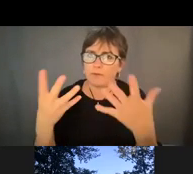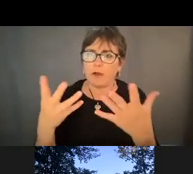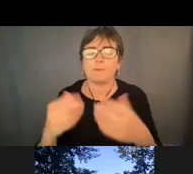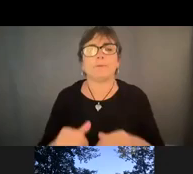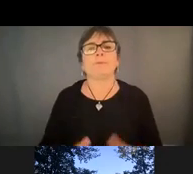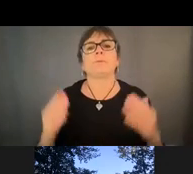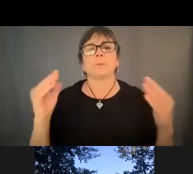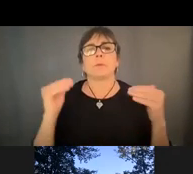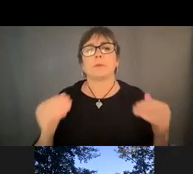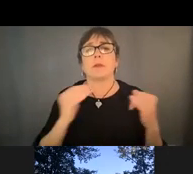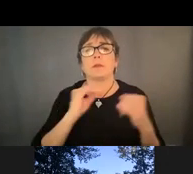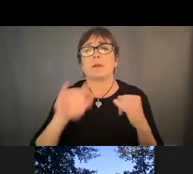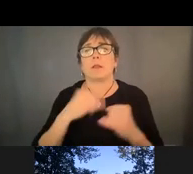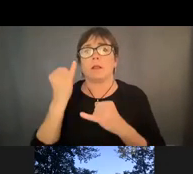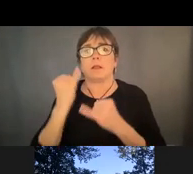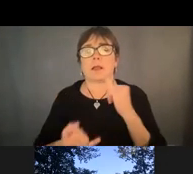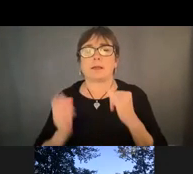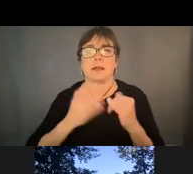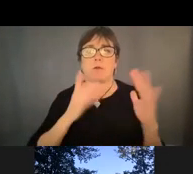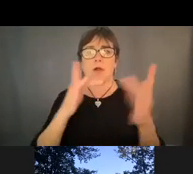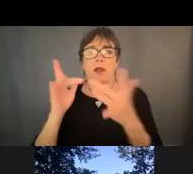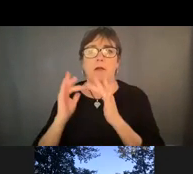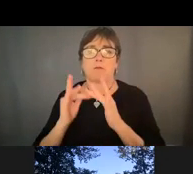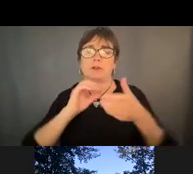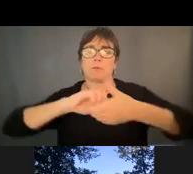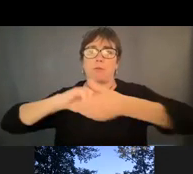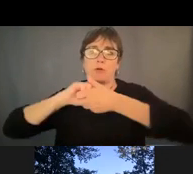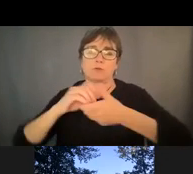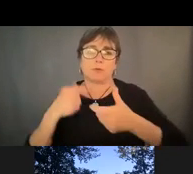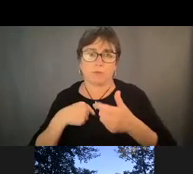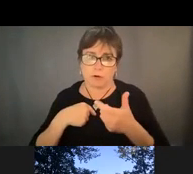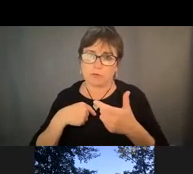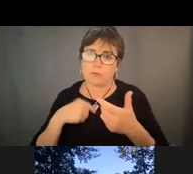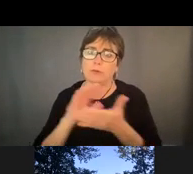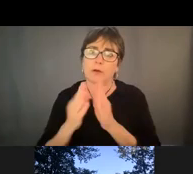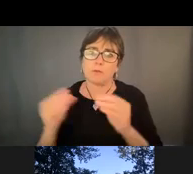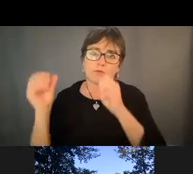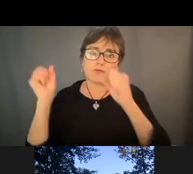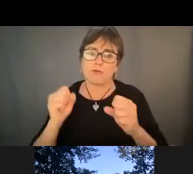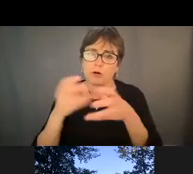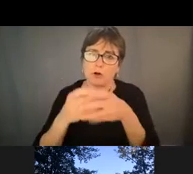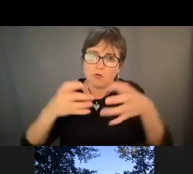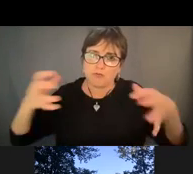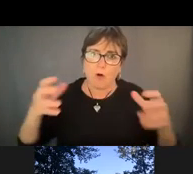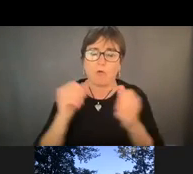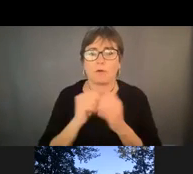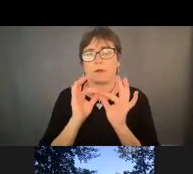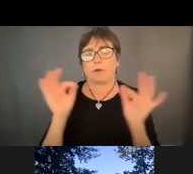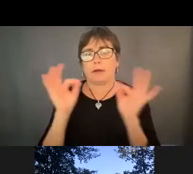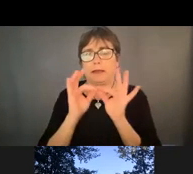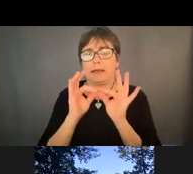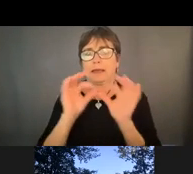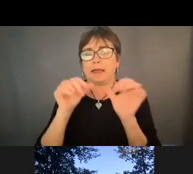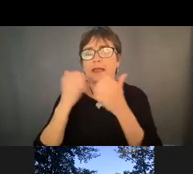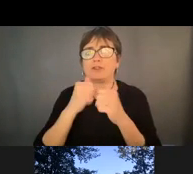And then lastly, our outreach and partnerships. So we'll want to strengthen and grow the relationships that with our key agencies, as well as explore new possibilities with youth